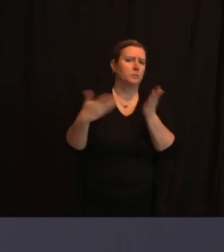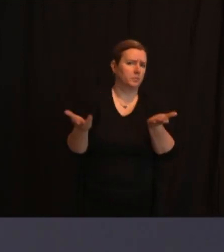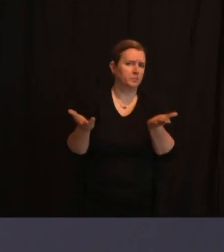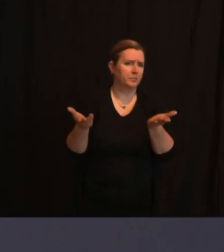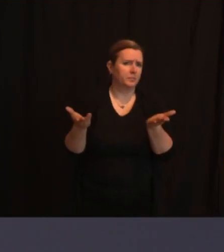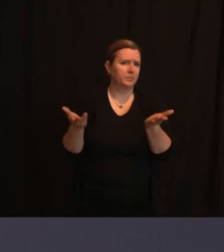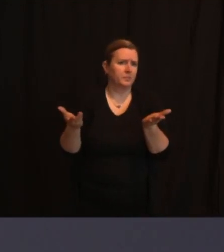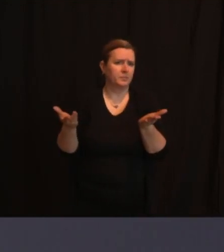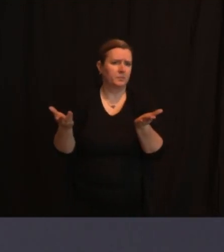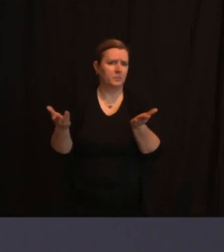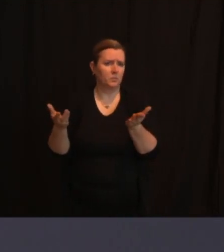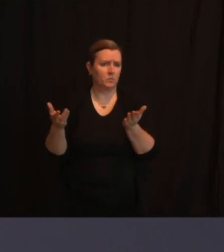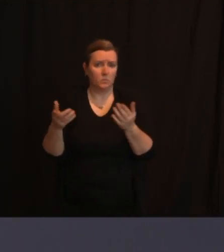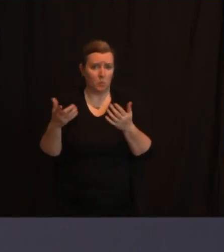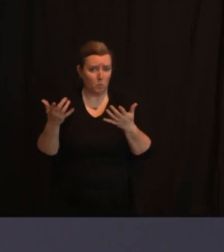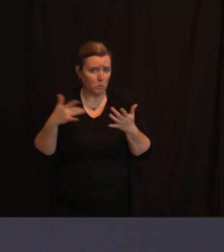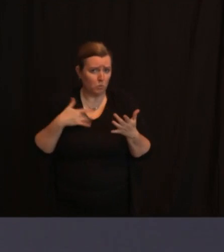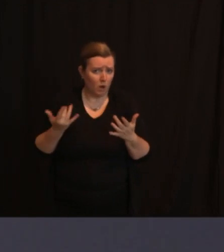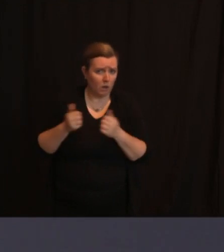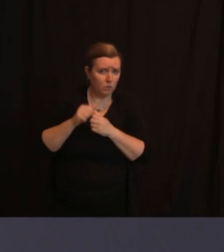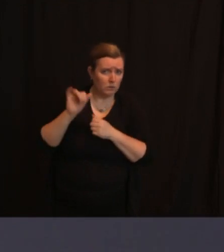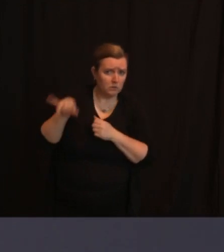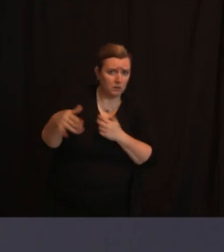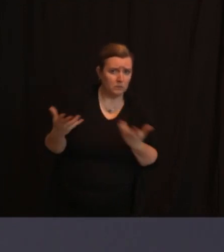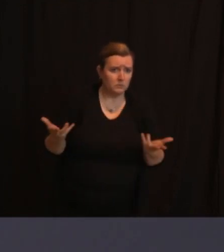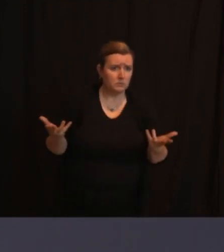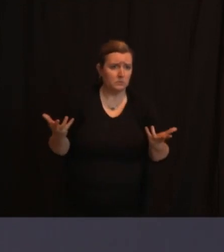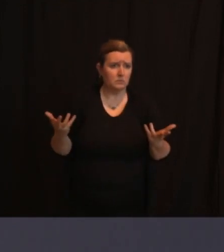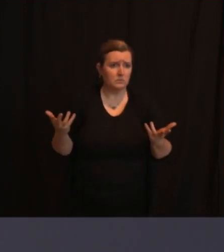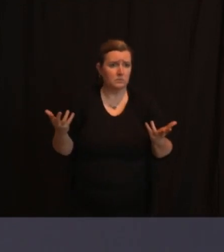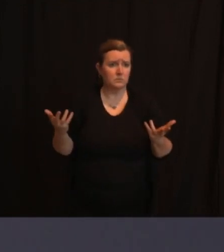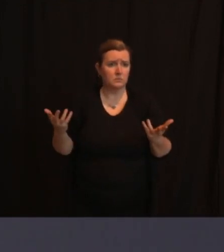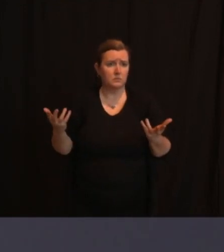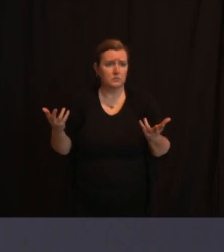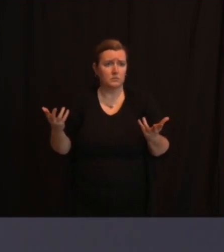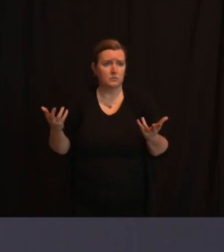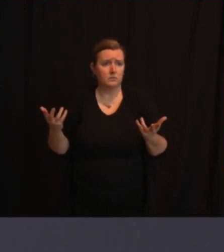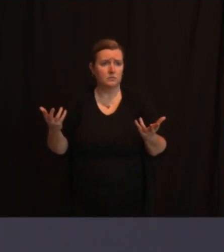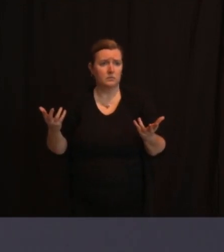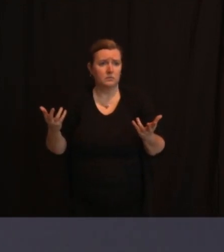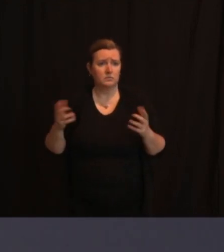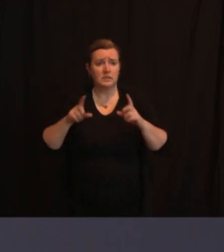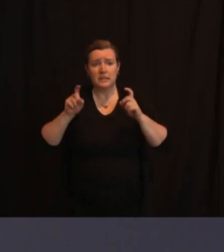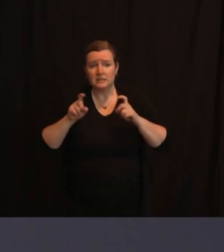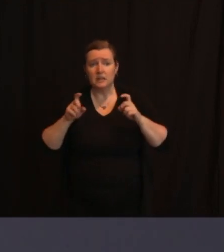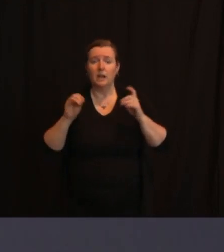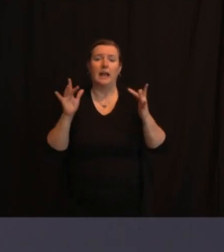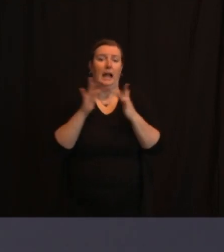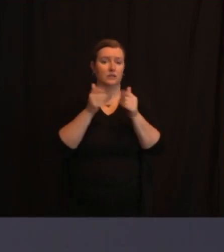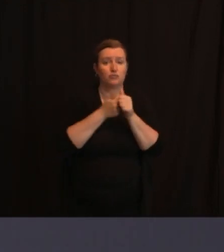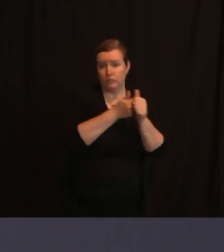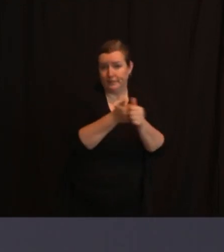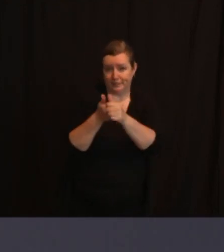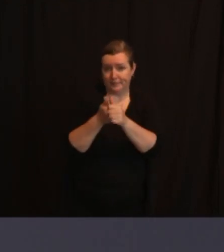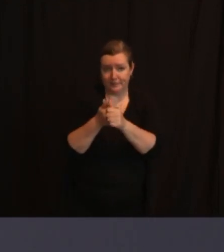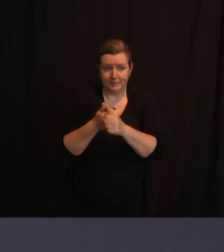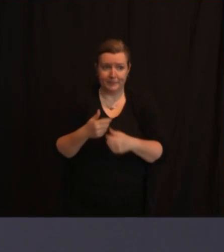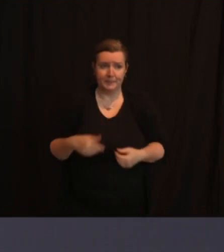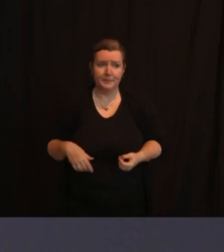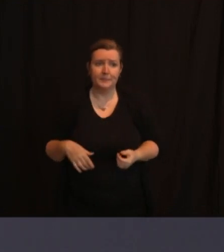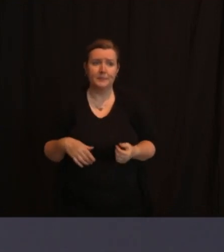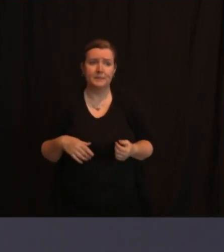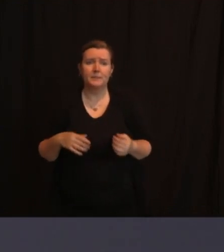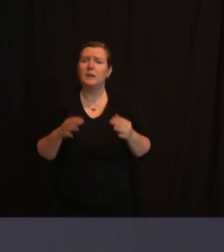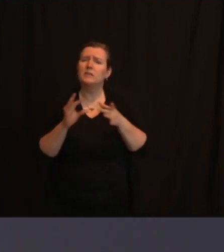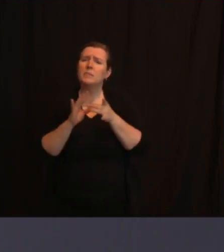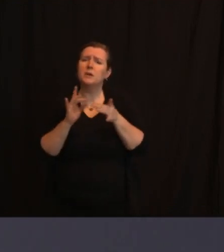and contact tracing. What will you be doing in terms of announcing plans for isolating people, the third part of that